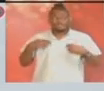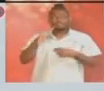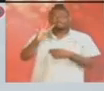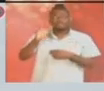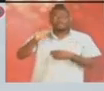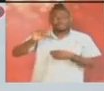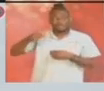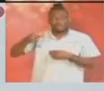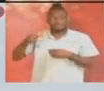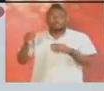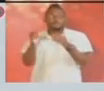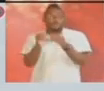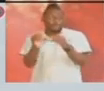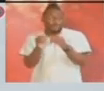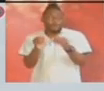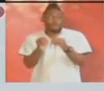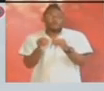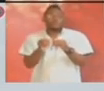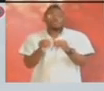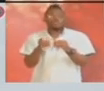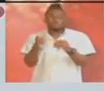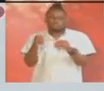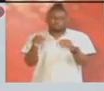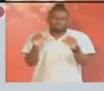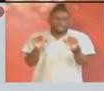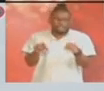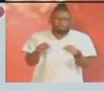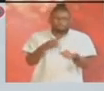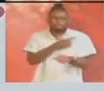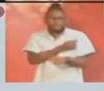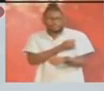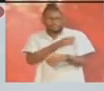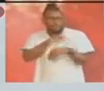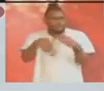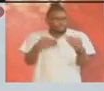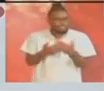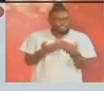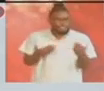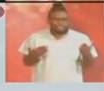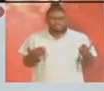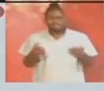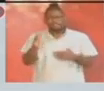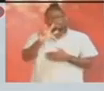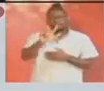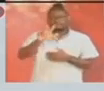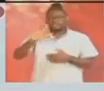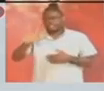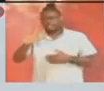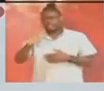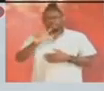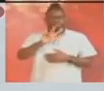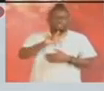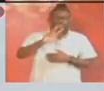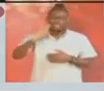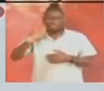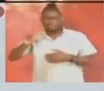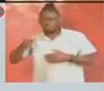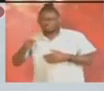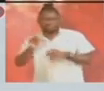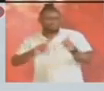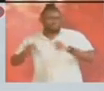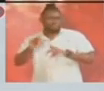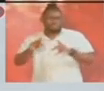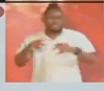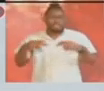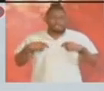we can now vaccinate roughly about 36,000 persons now. And that is what we